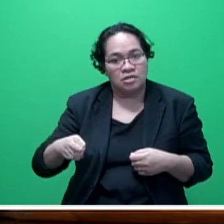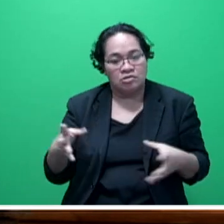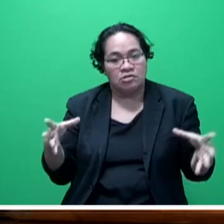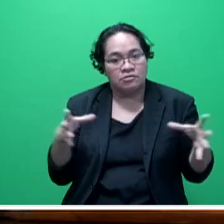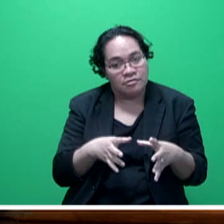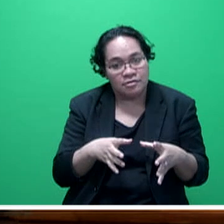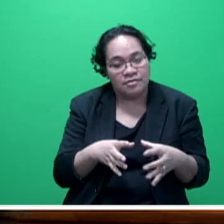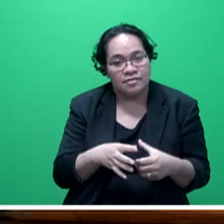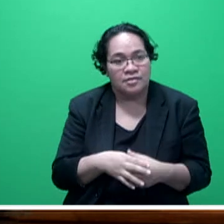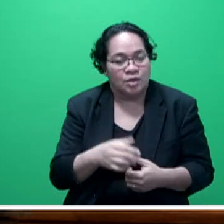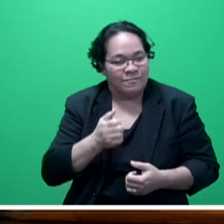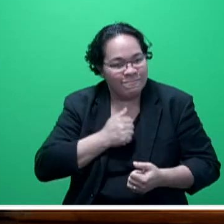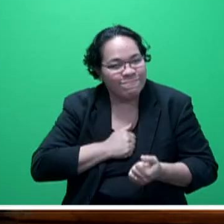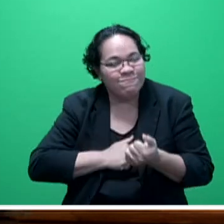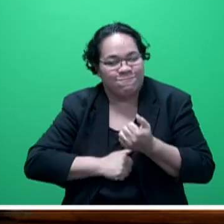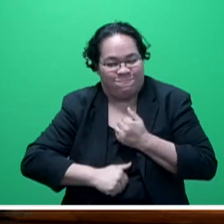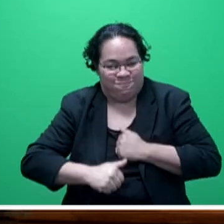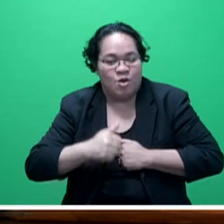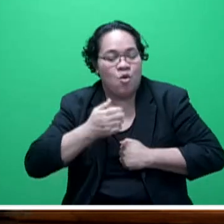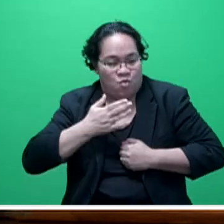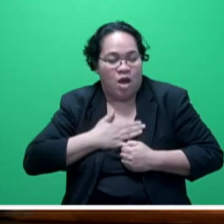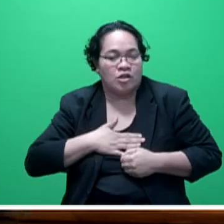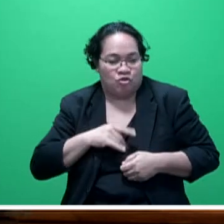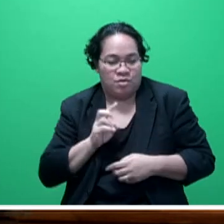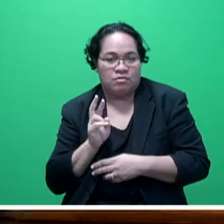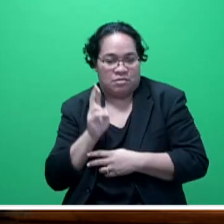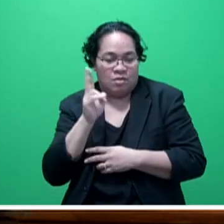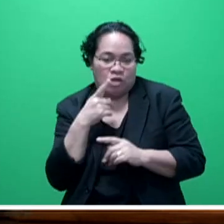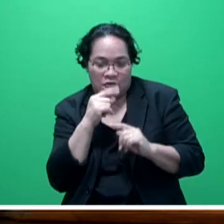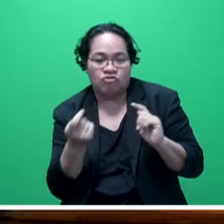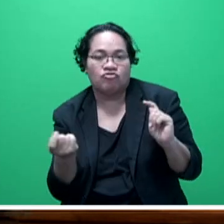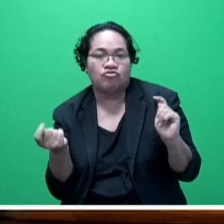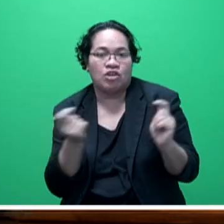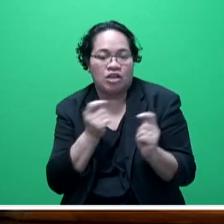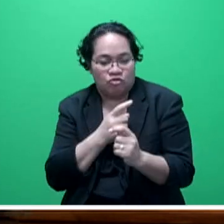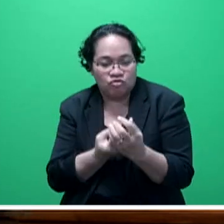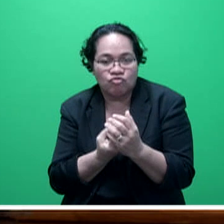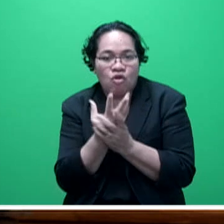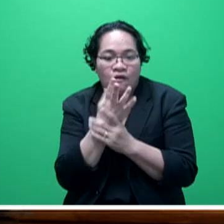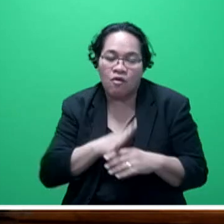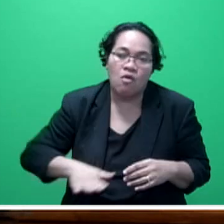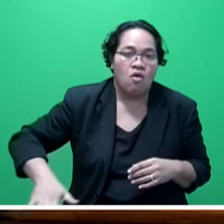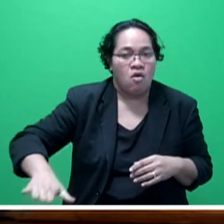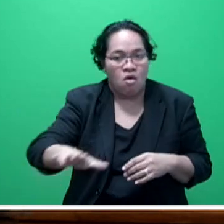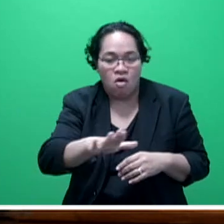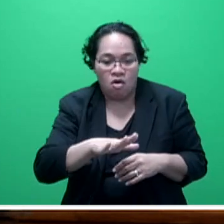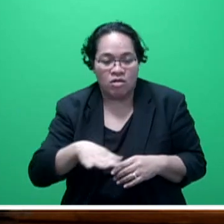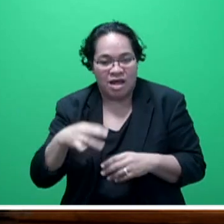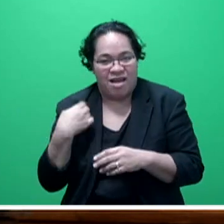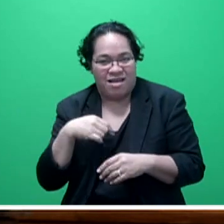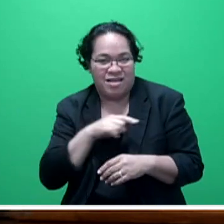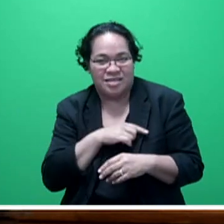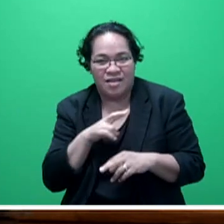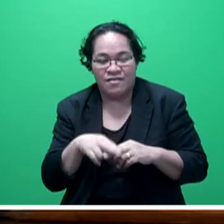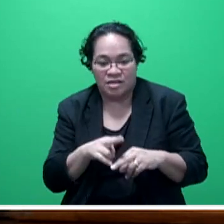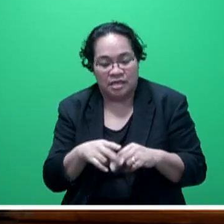to persevere and be agents of change and agents of growth for our rural and maritime citizens in